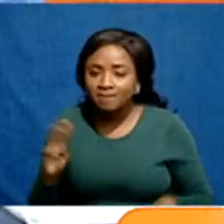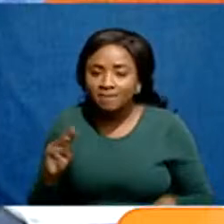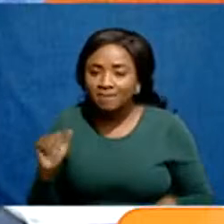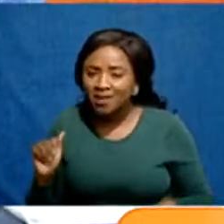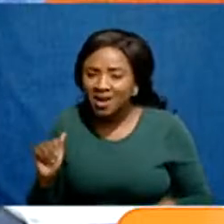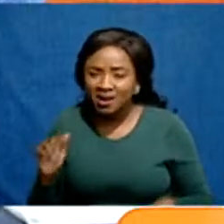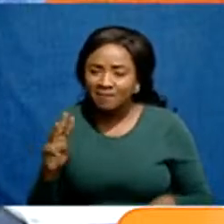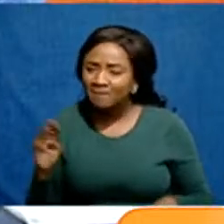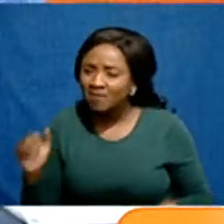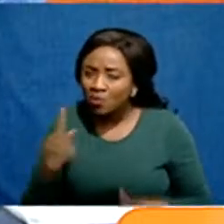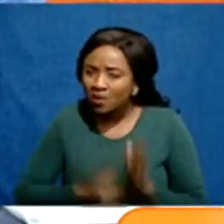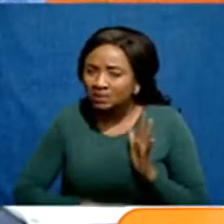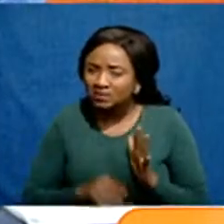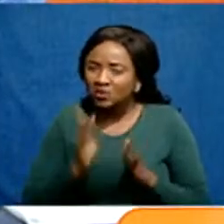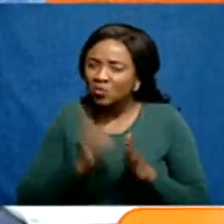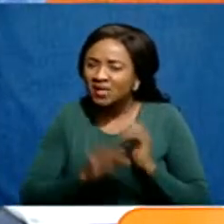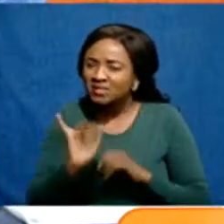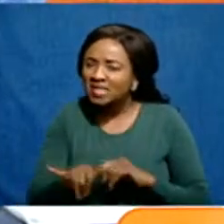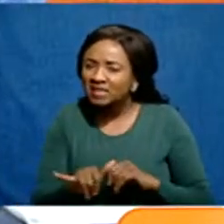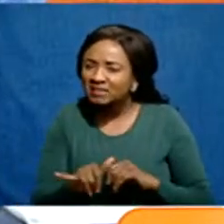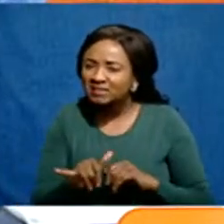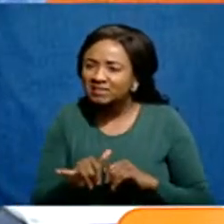is that?